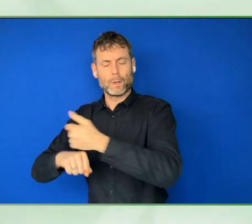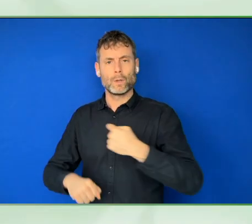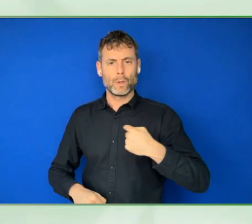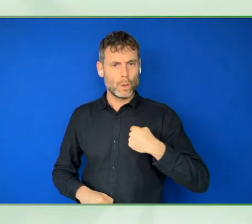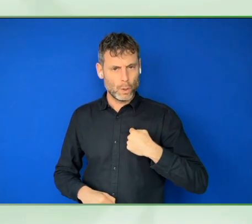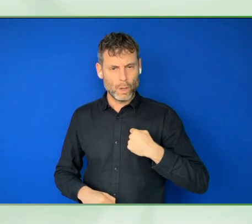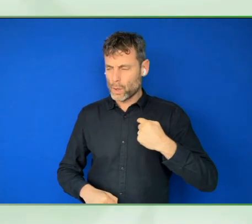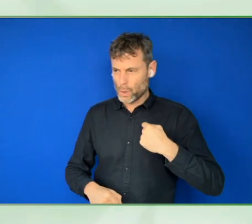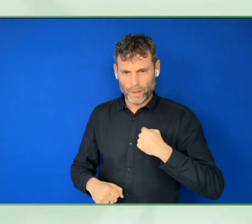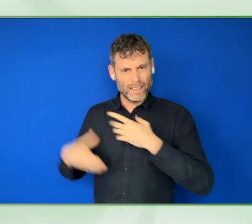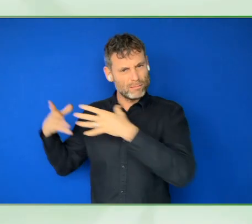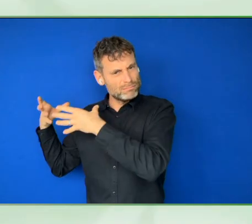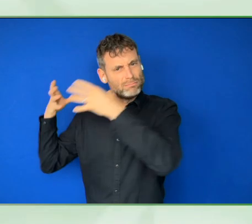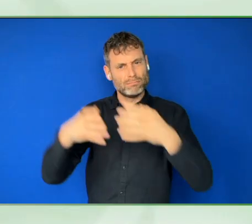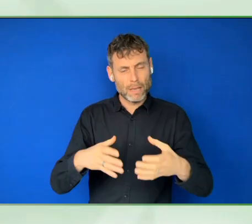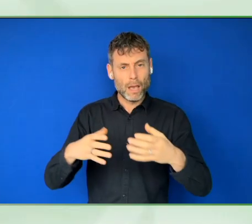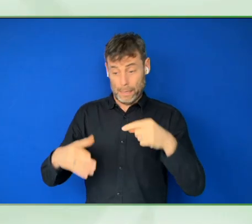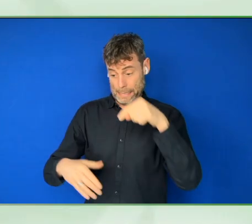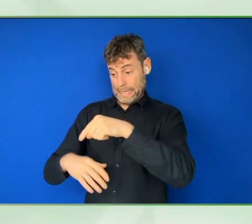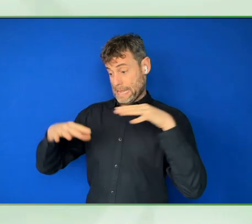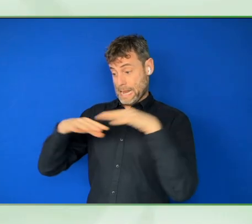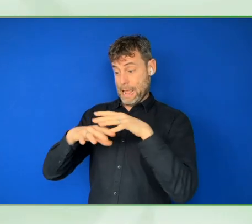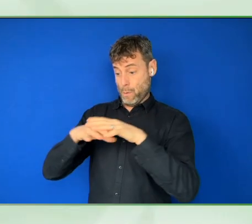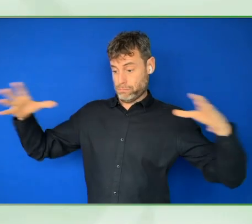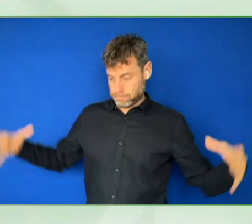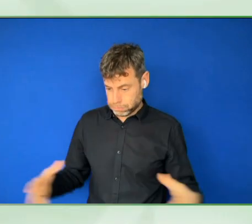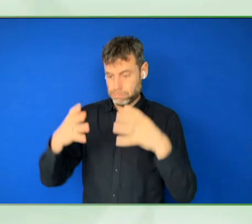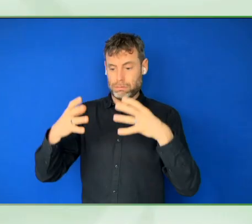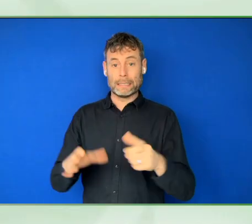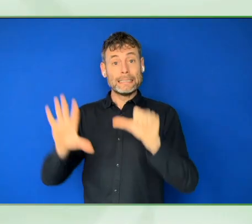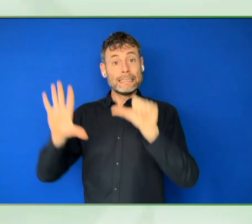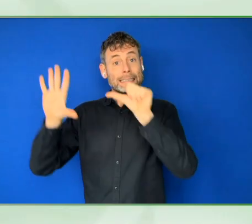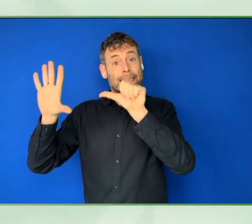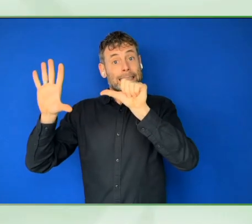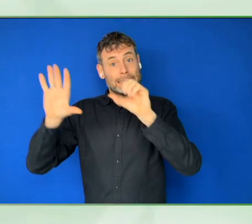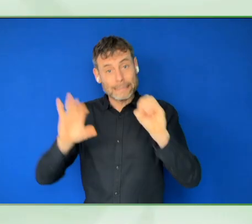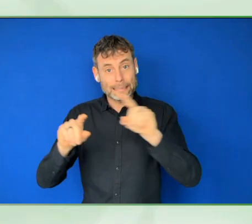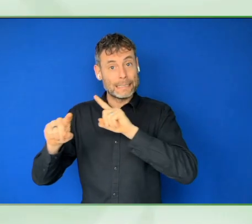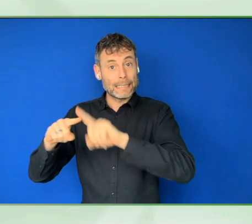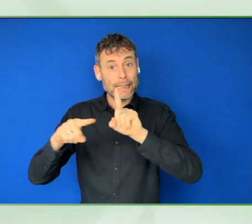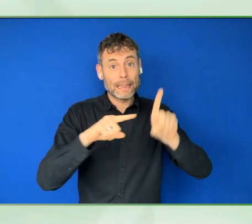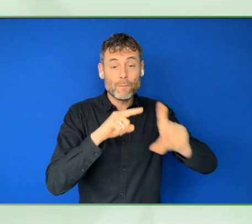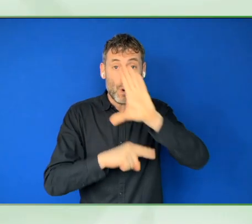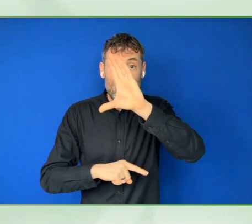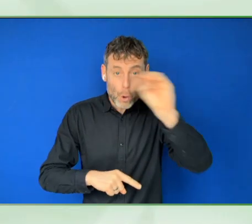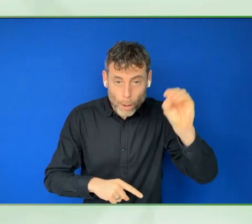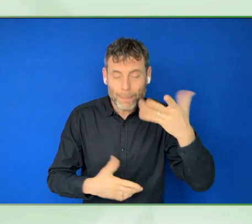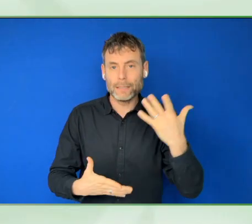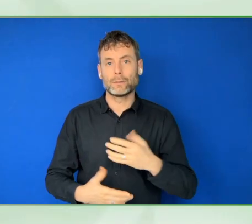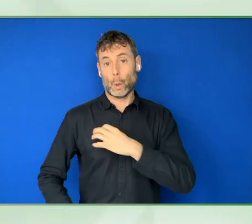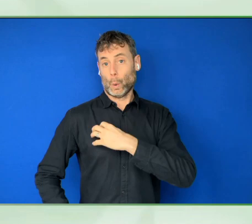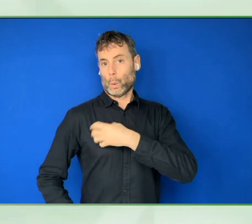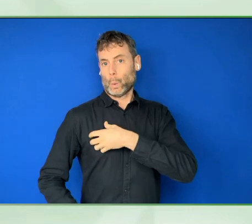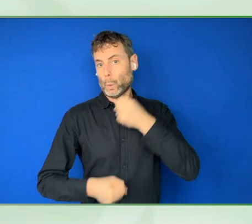companies together with the Alliance of the Trade Union Congress and the Disability Rights Movement in the United Kingdom